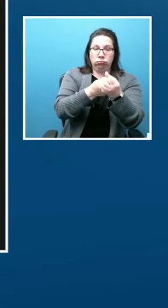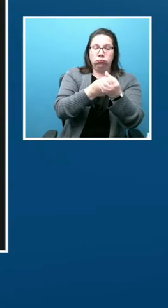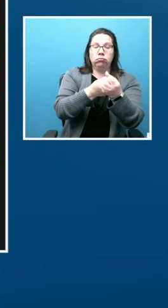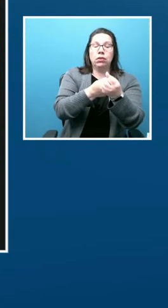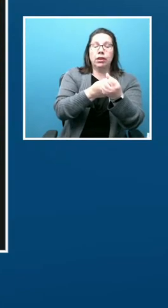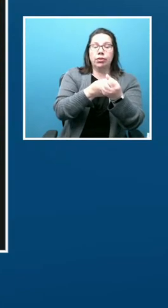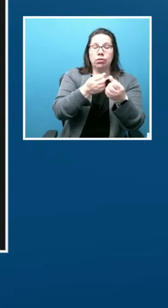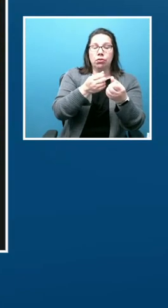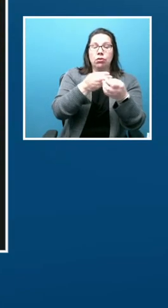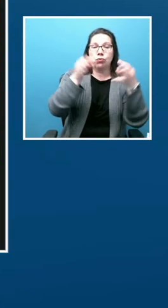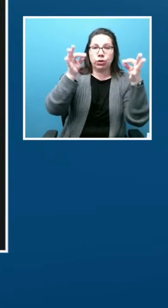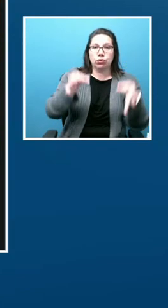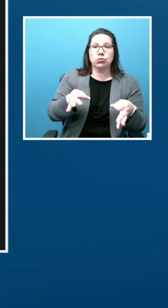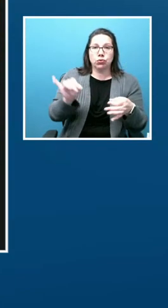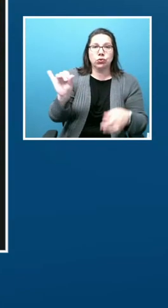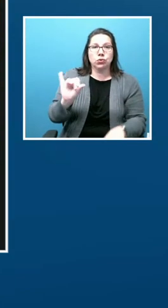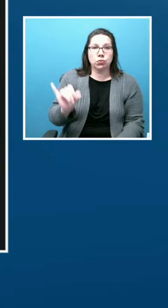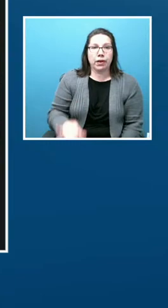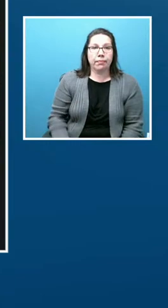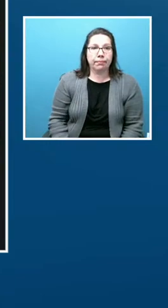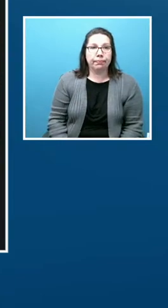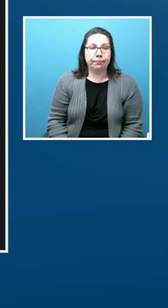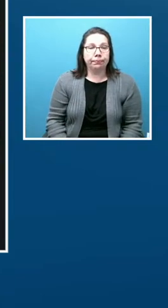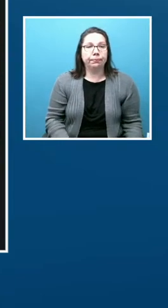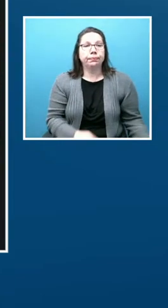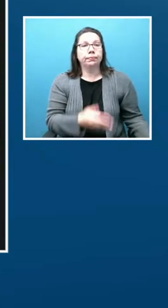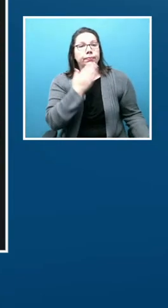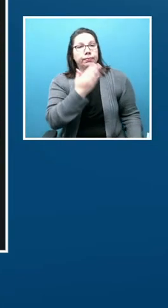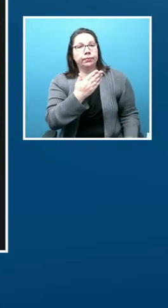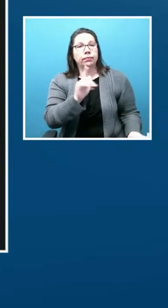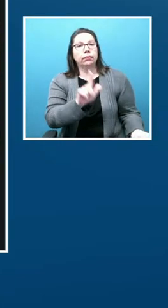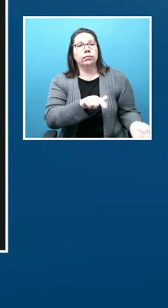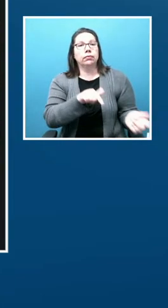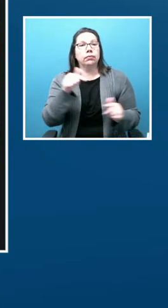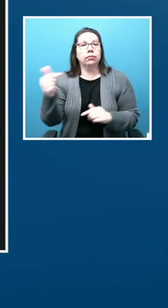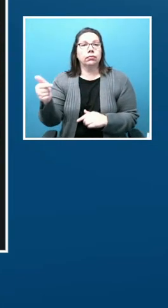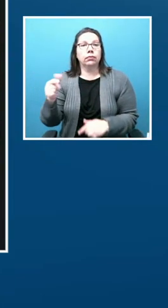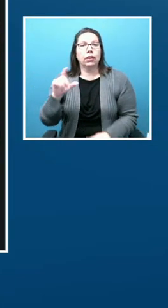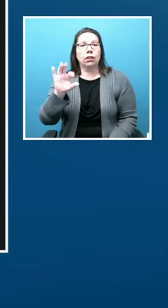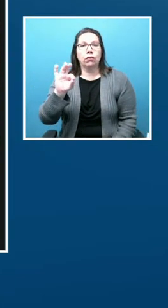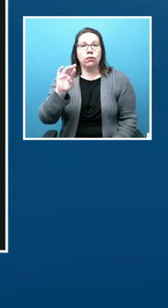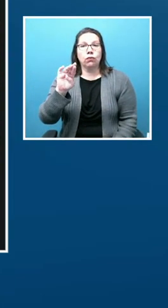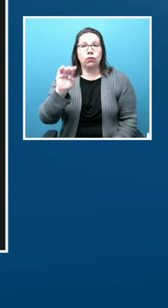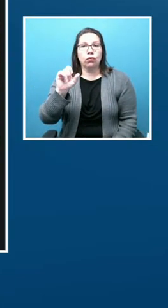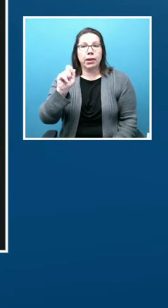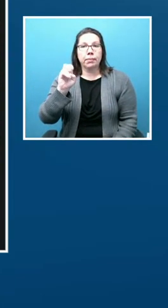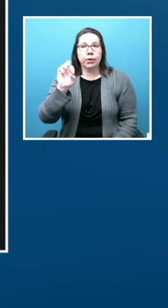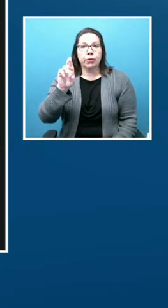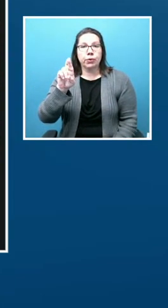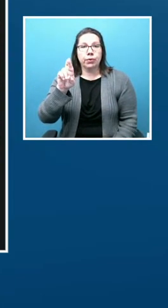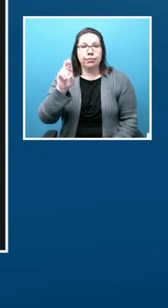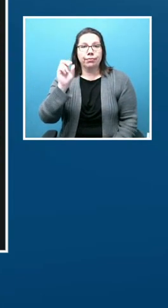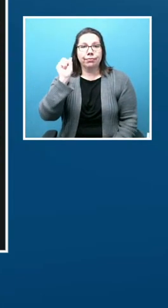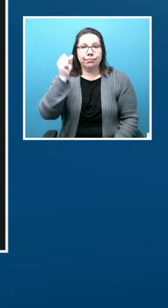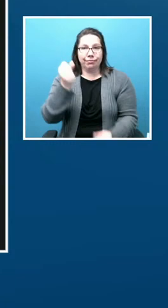well. Thank you. Ms. Framer? Yay.